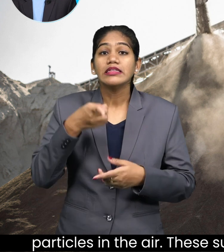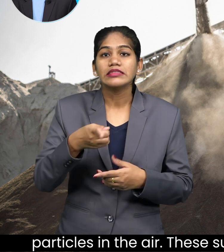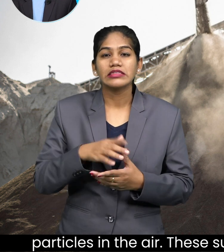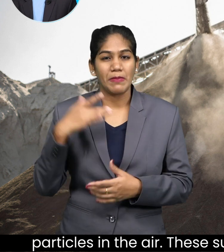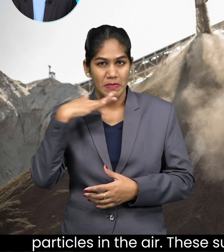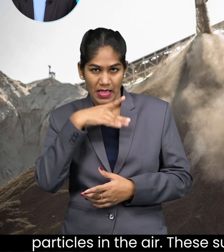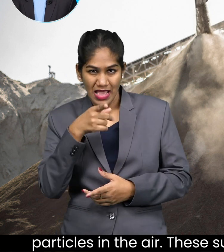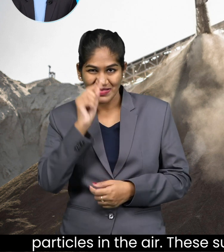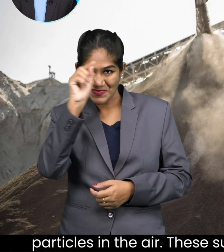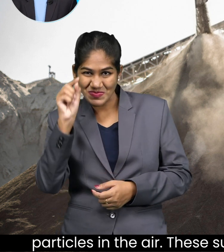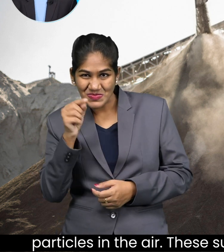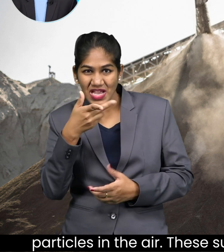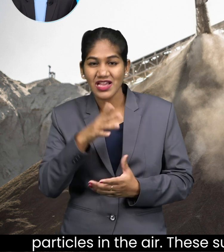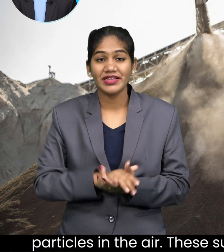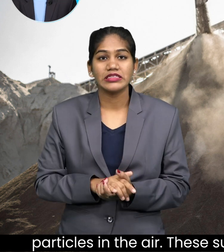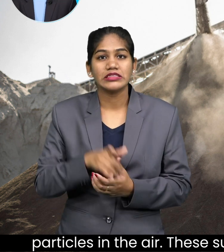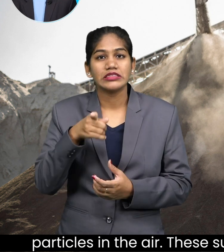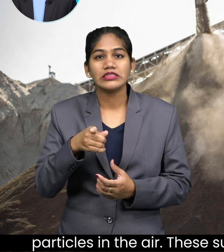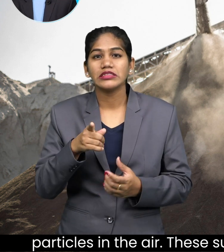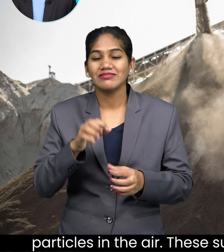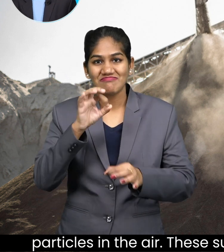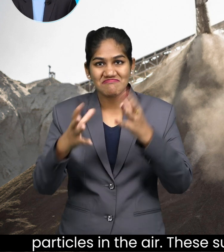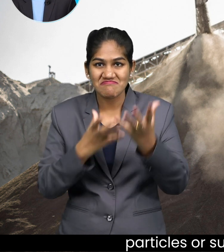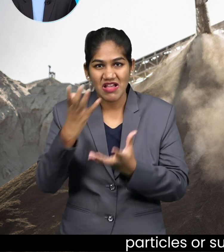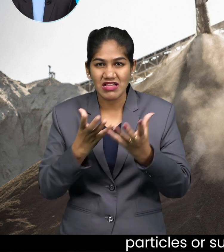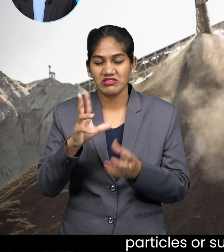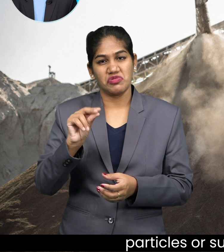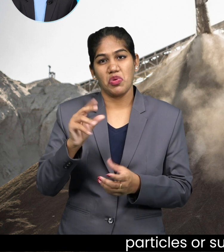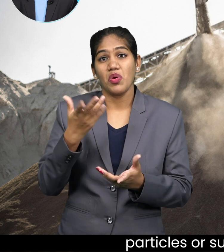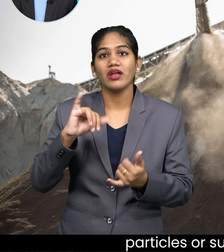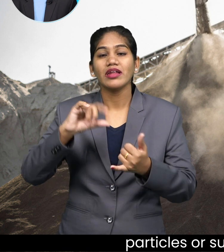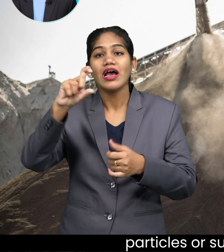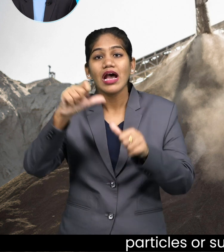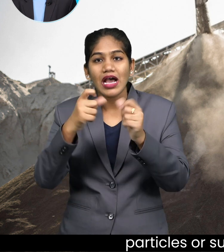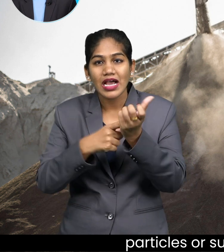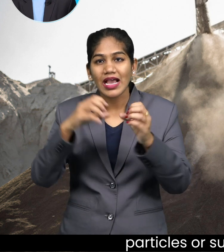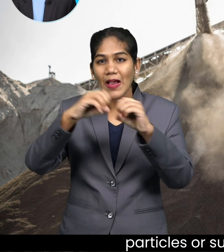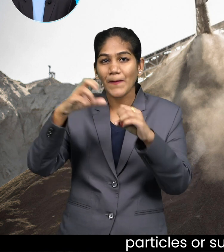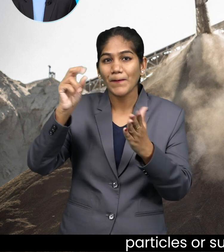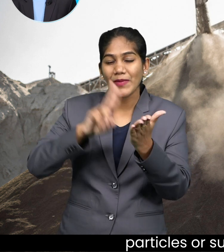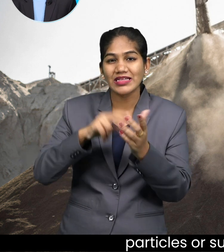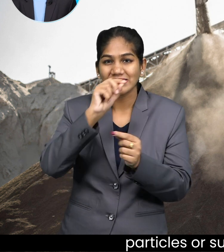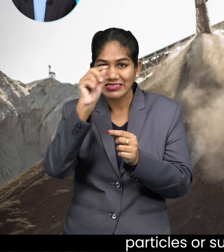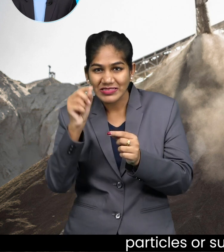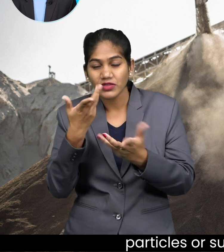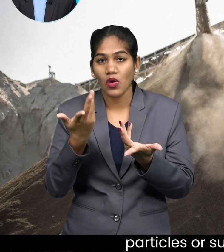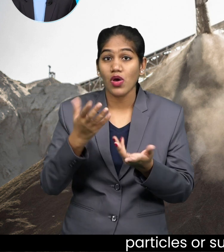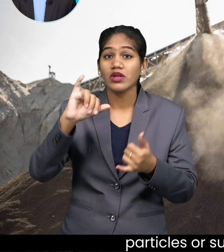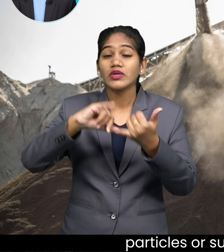These suspended particles could be unburnt carbon particles or substances